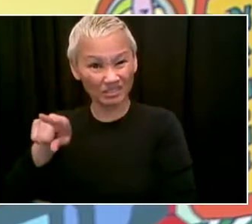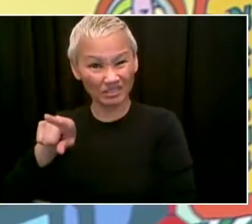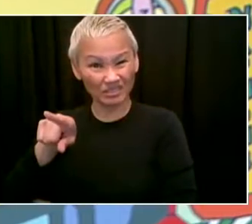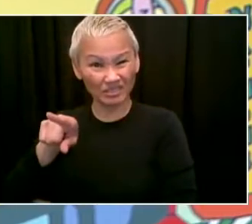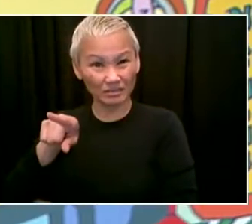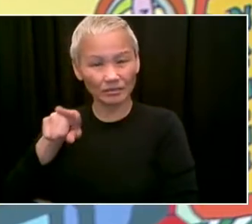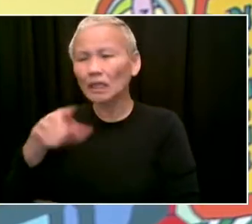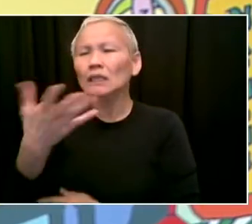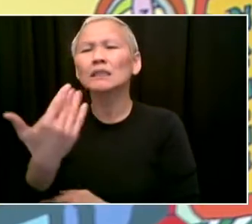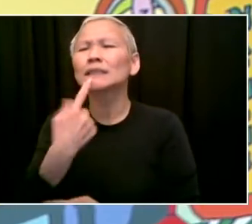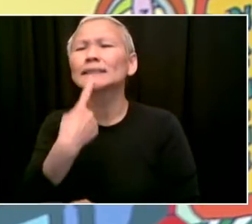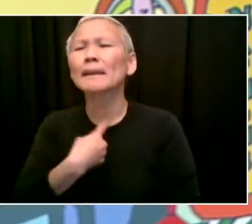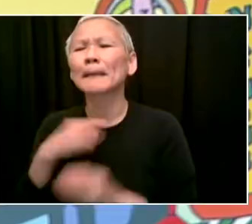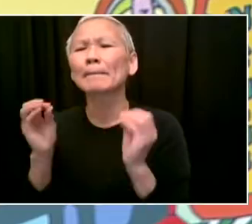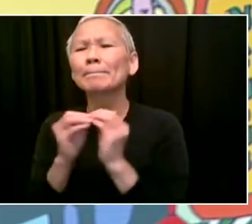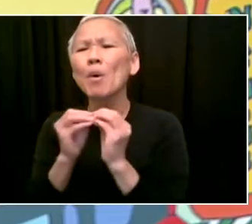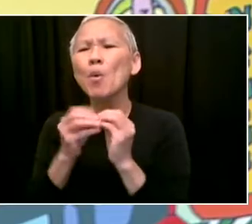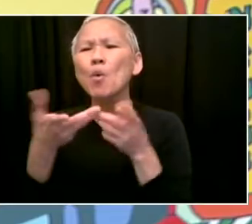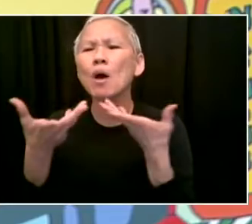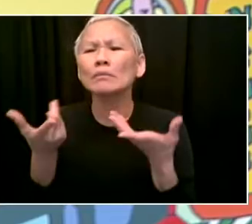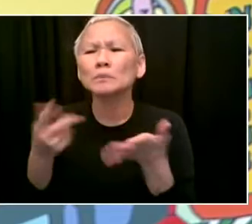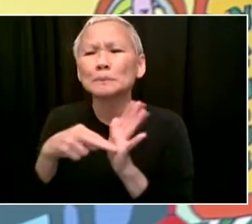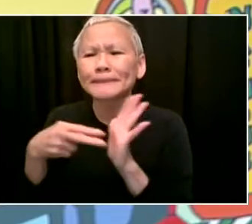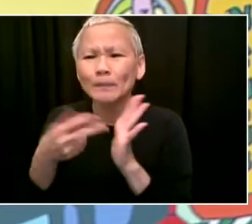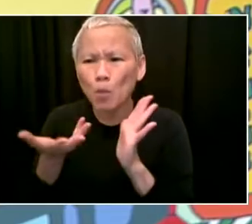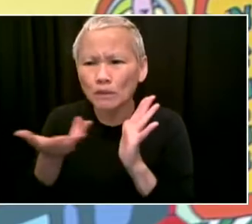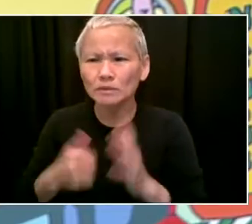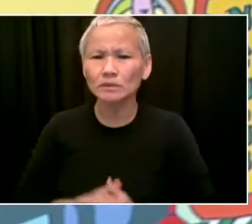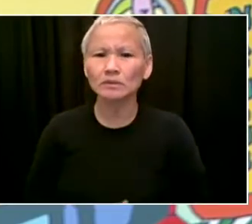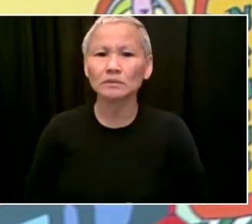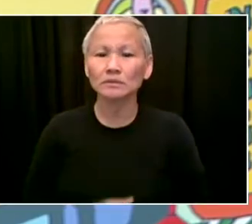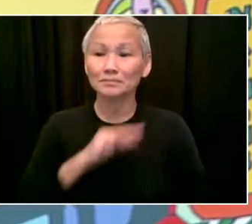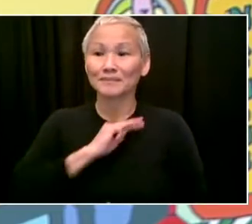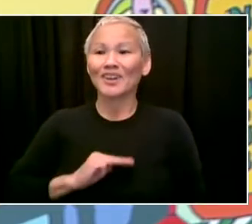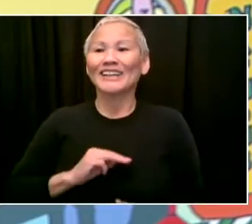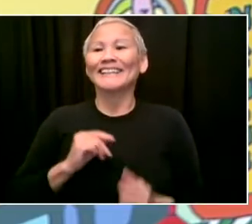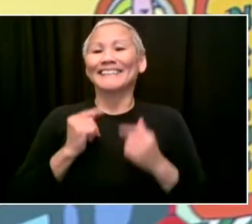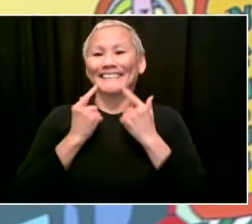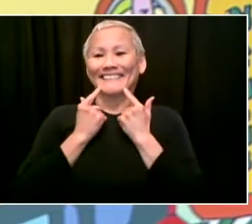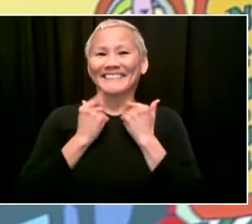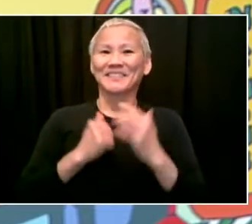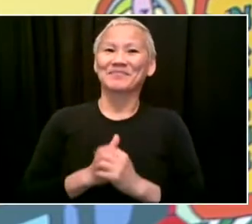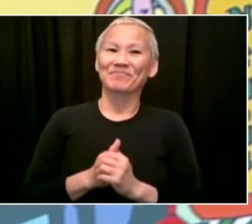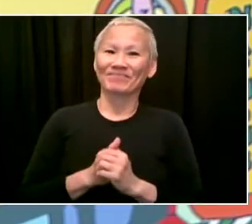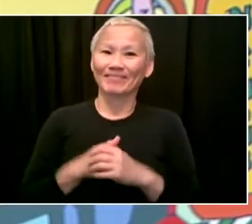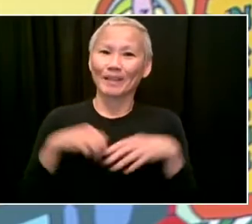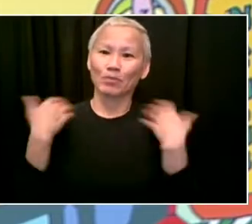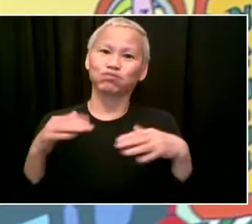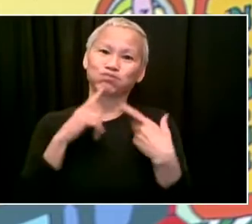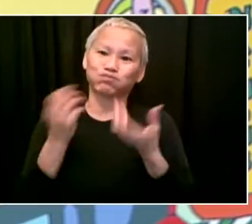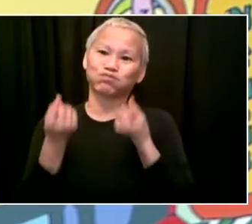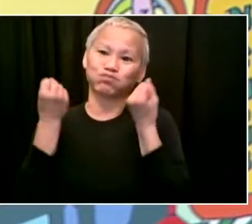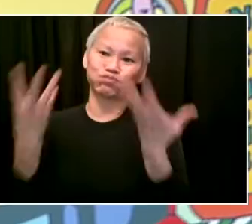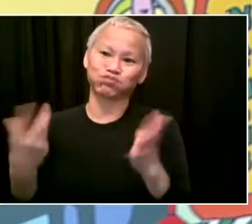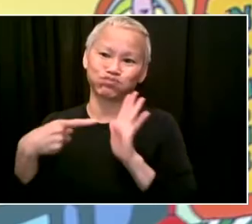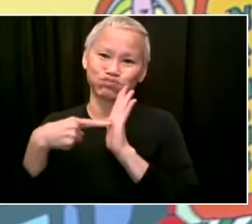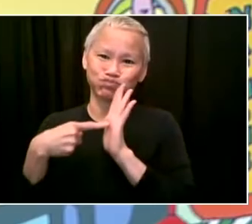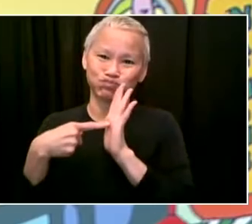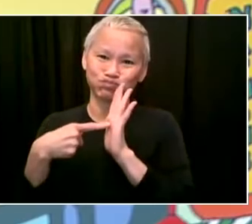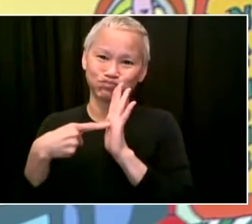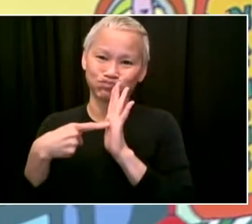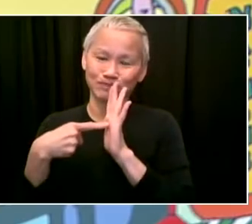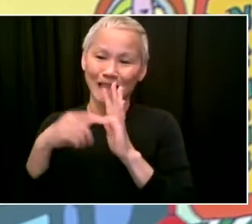you saw that? There's so many to choose from, Henry, but I would say, first of all, how ironic